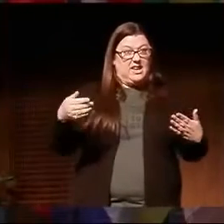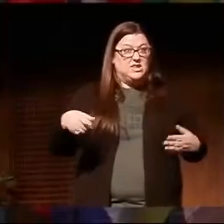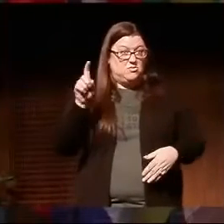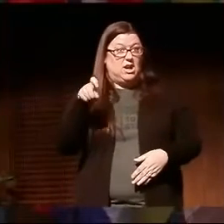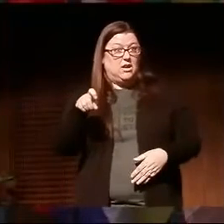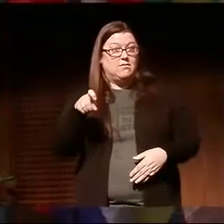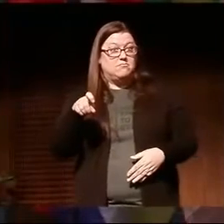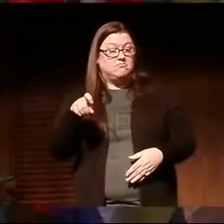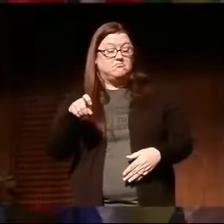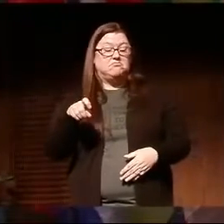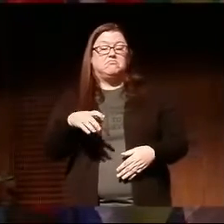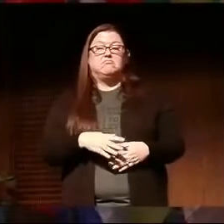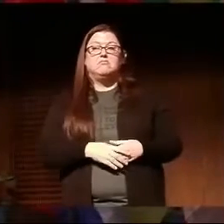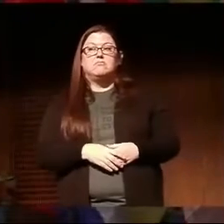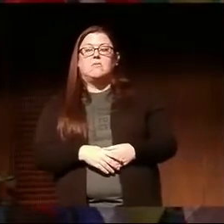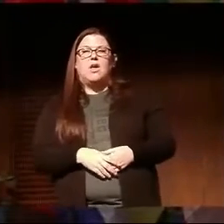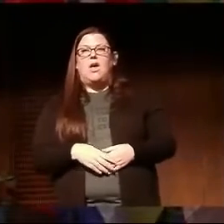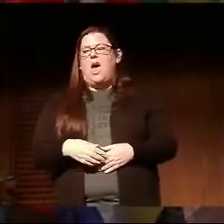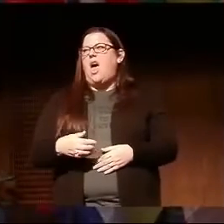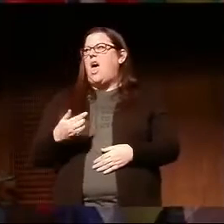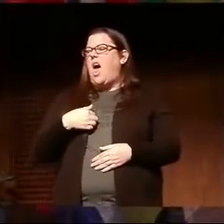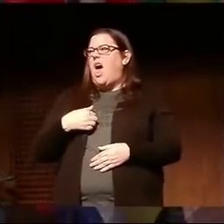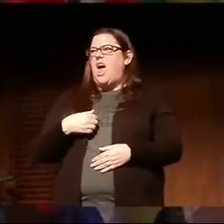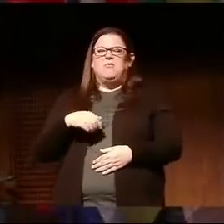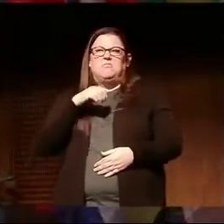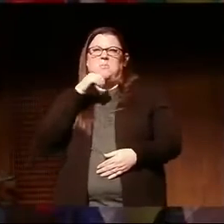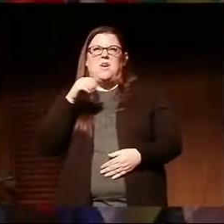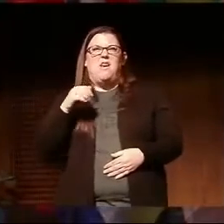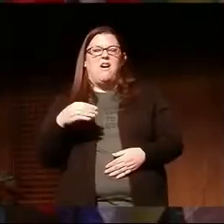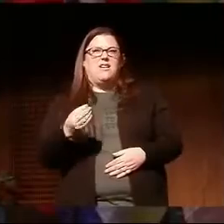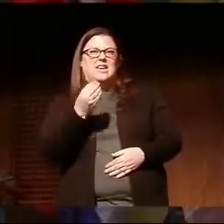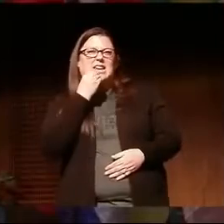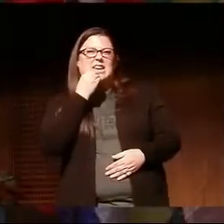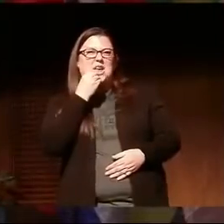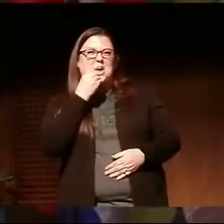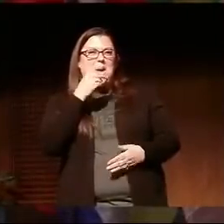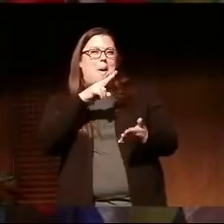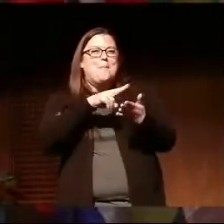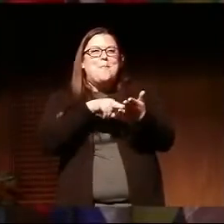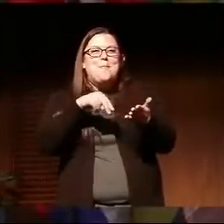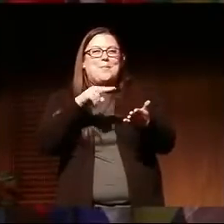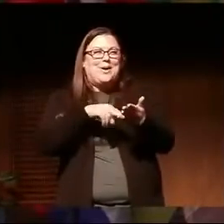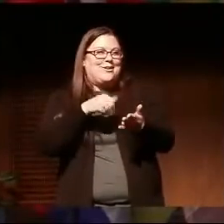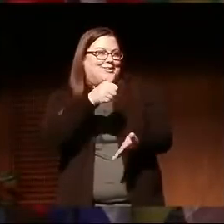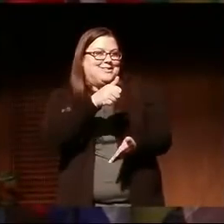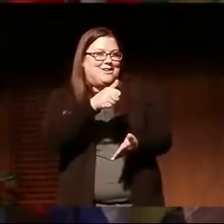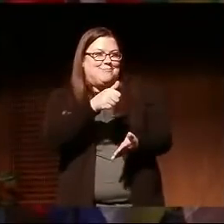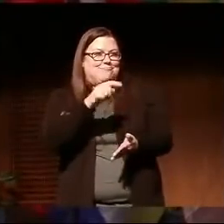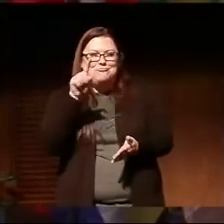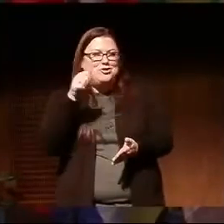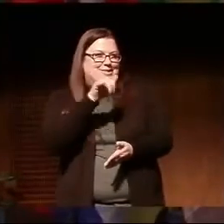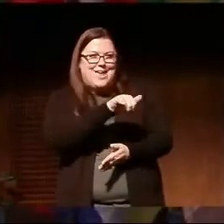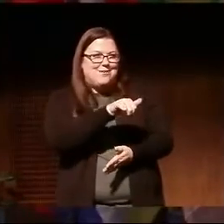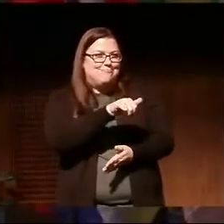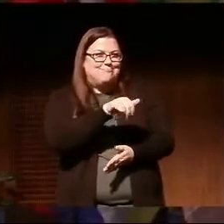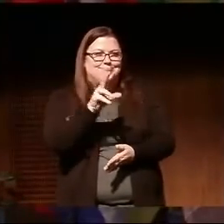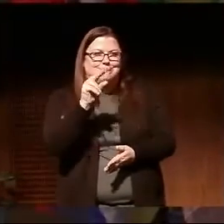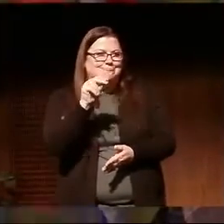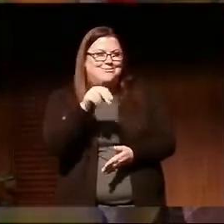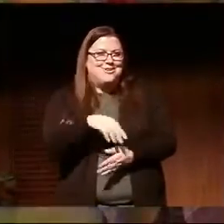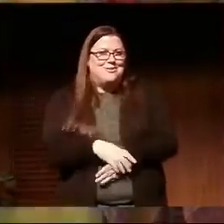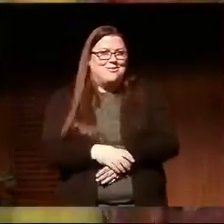And, you know, I wouldn't eat a stick of butter by itself. That's not something that appeals